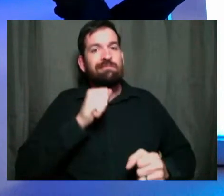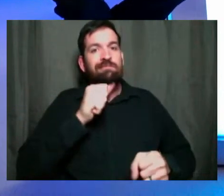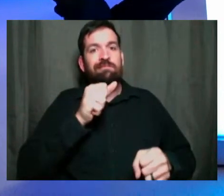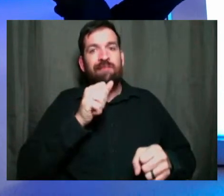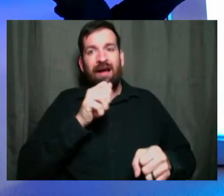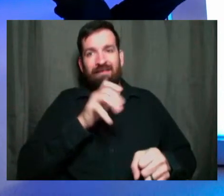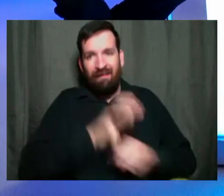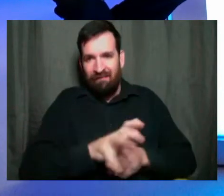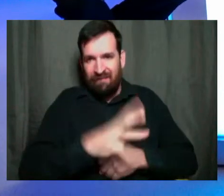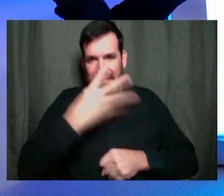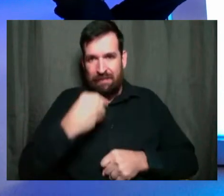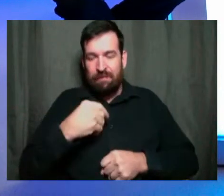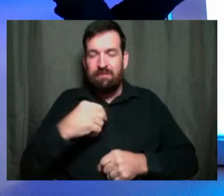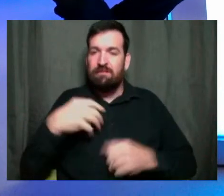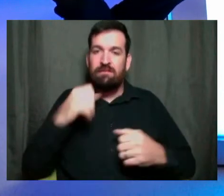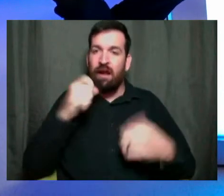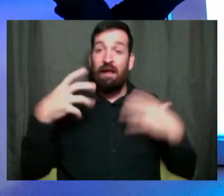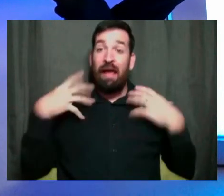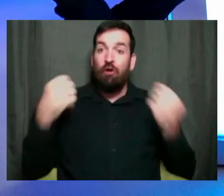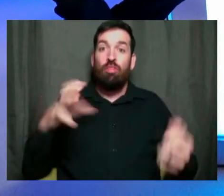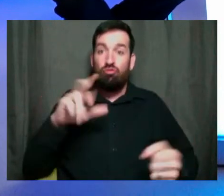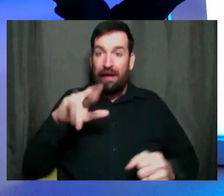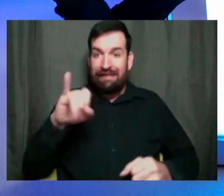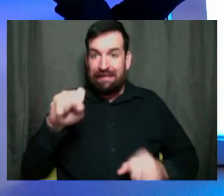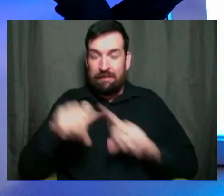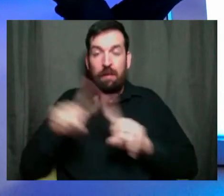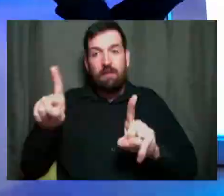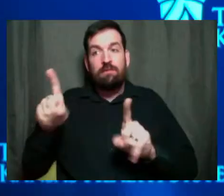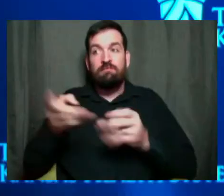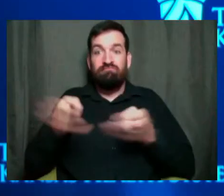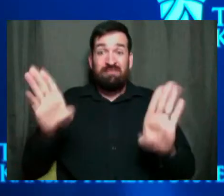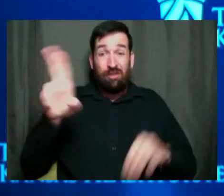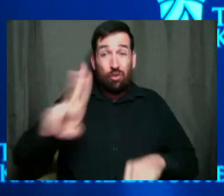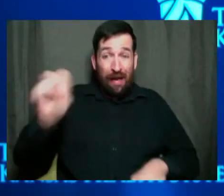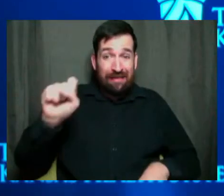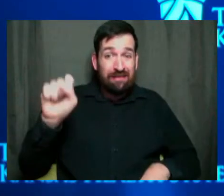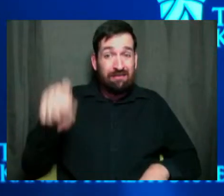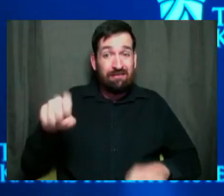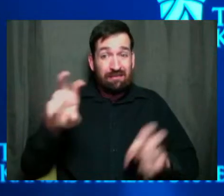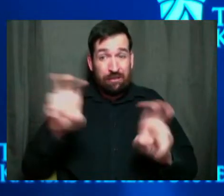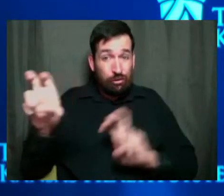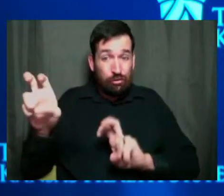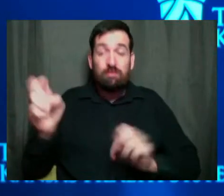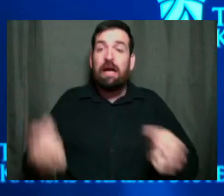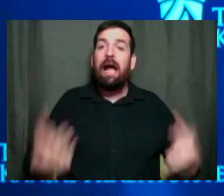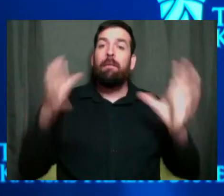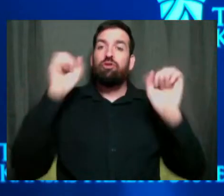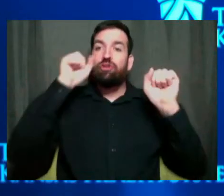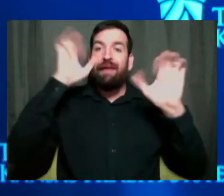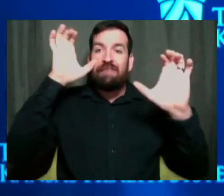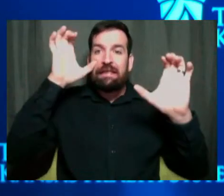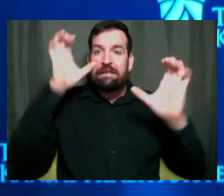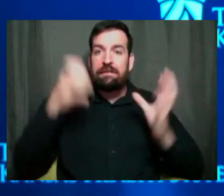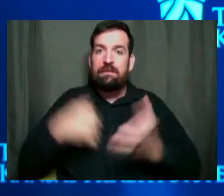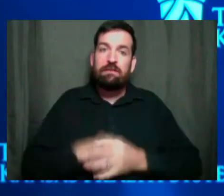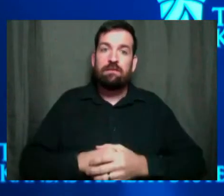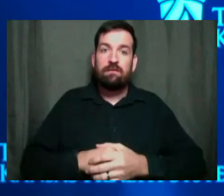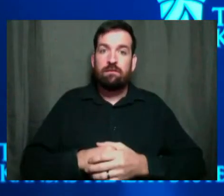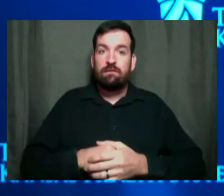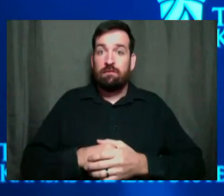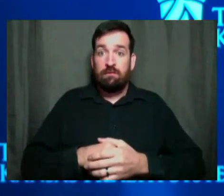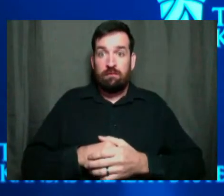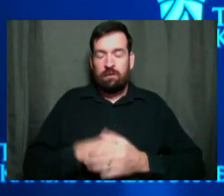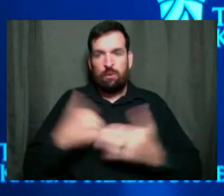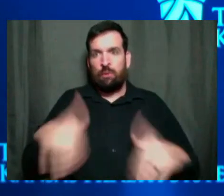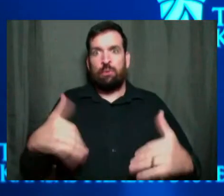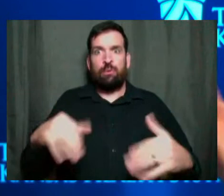COVID all the time, but there is a public health crisis around sleep in the U.S. And you look at the amount of caffeine that is being consumed in the United States per capita, it's extraordinarily